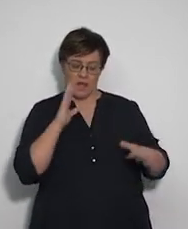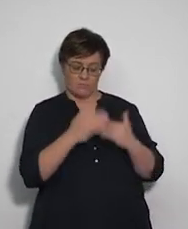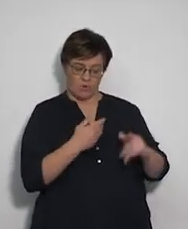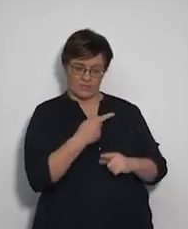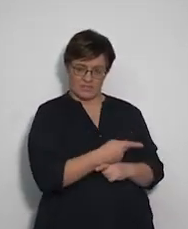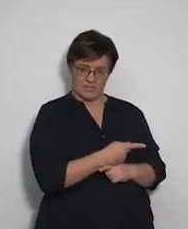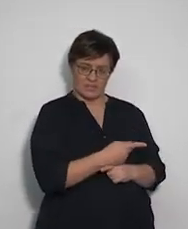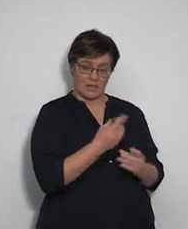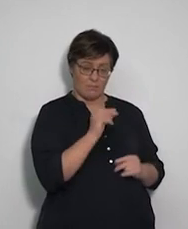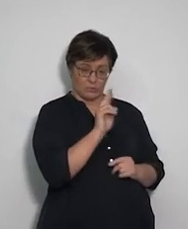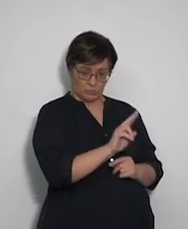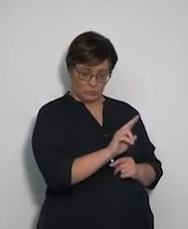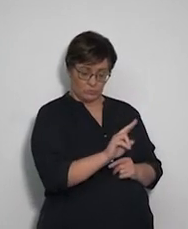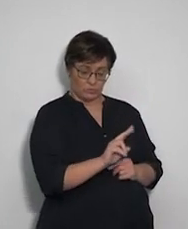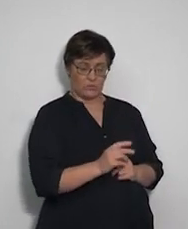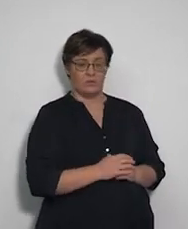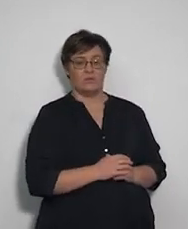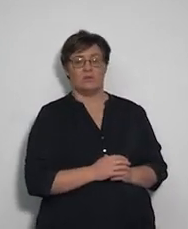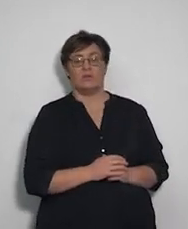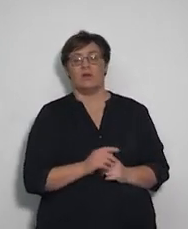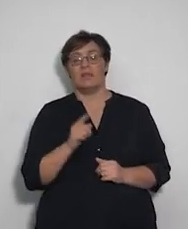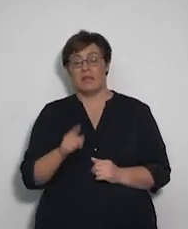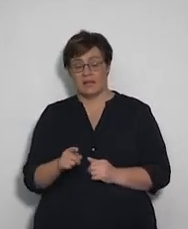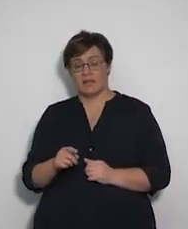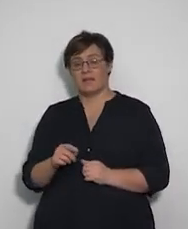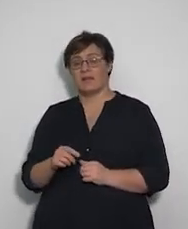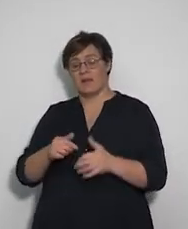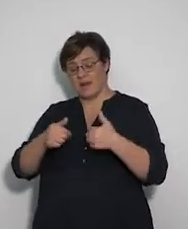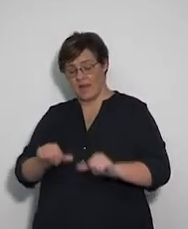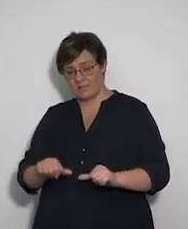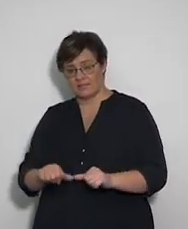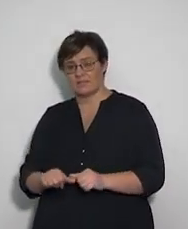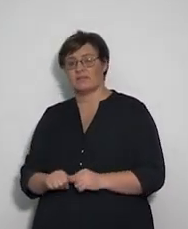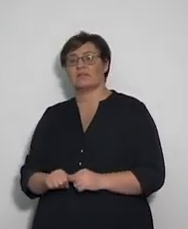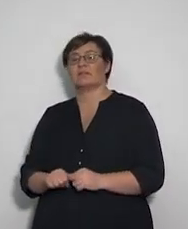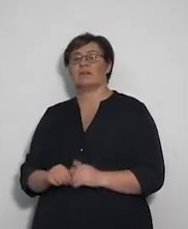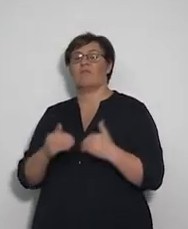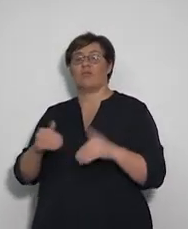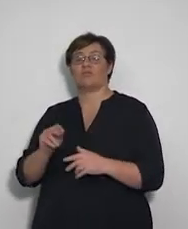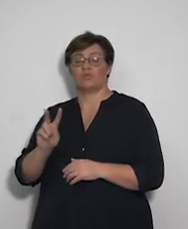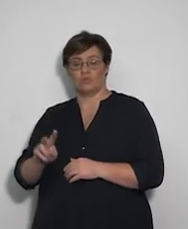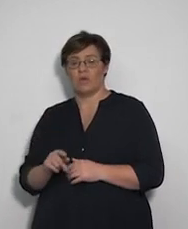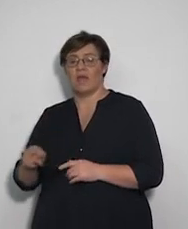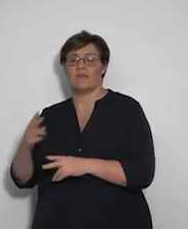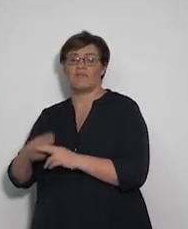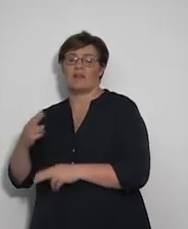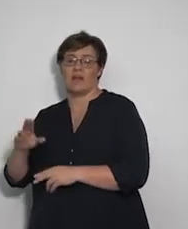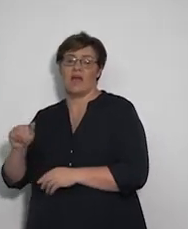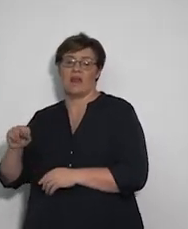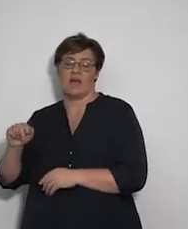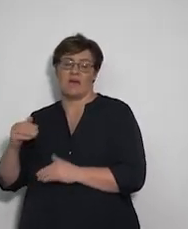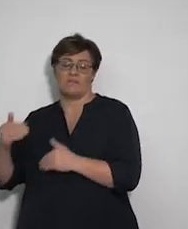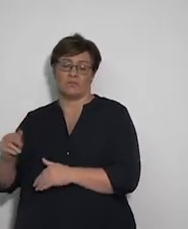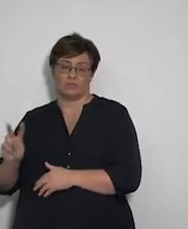initial process of prophase 1, this would be prophase 2, and then finally here you've